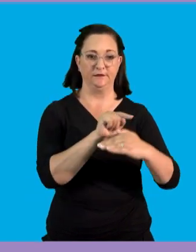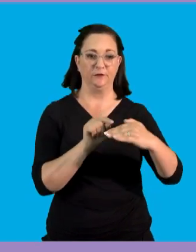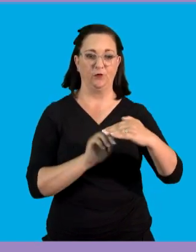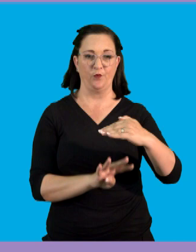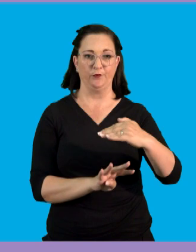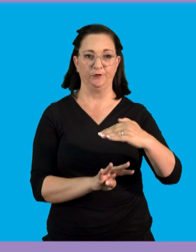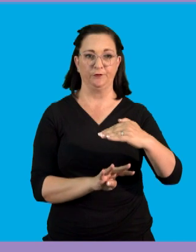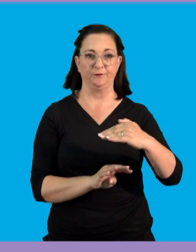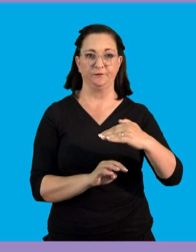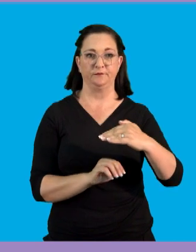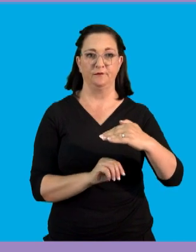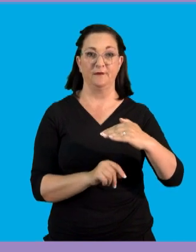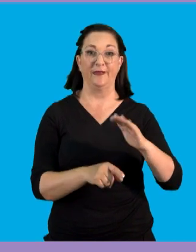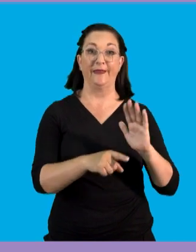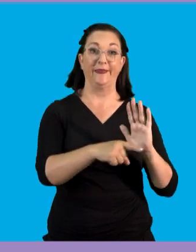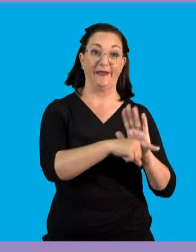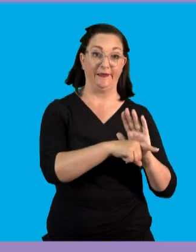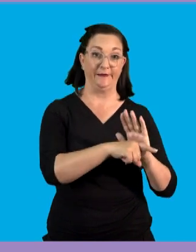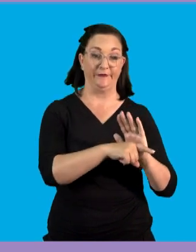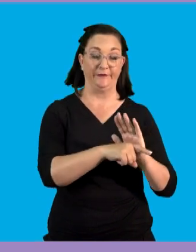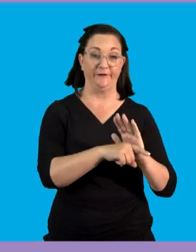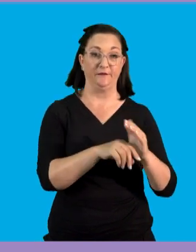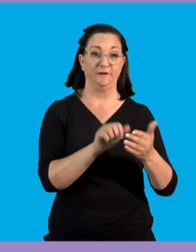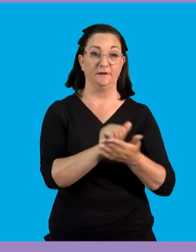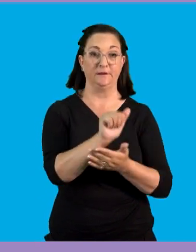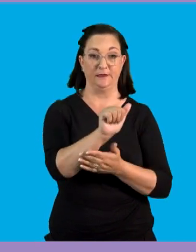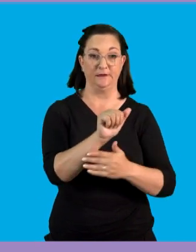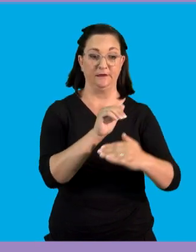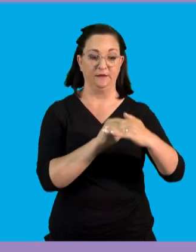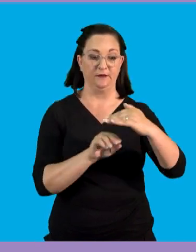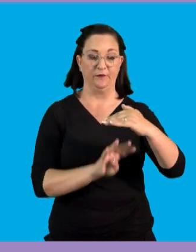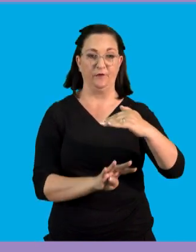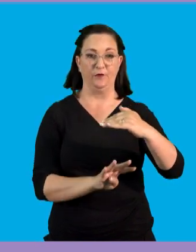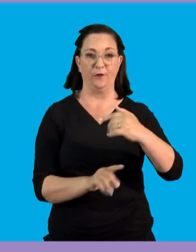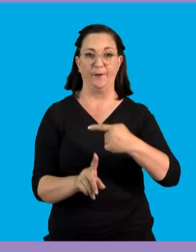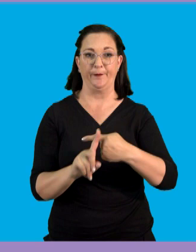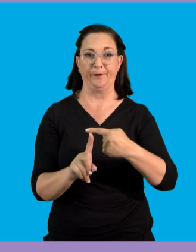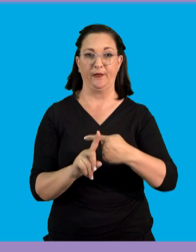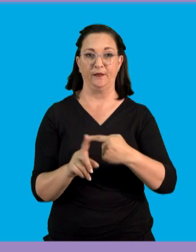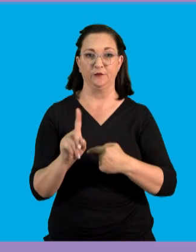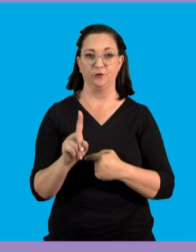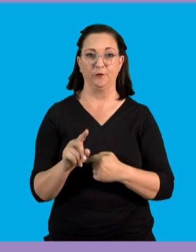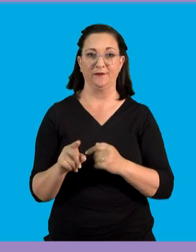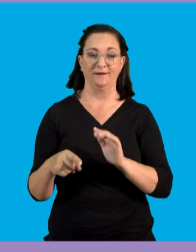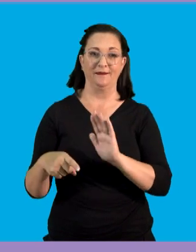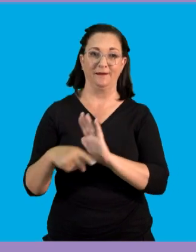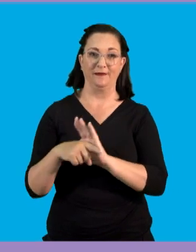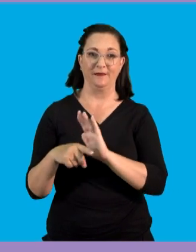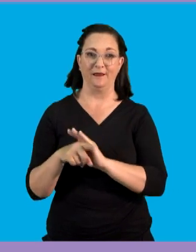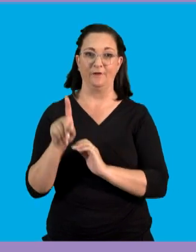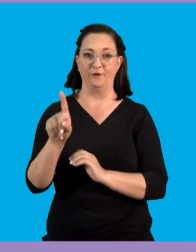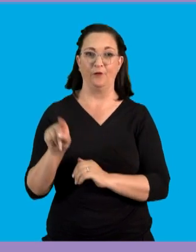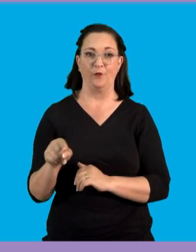So 16/4, that is negative 16/4 plus